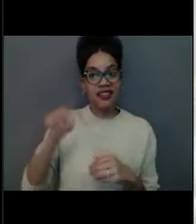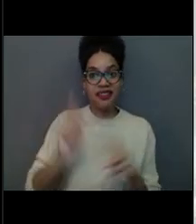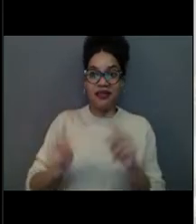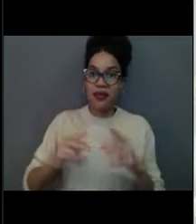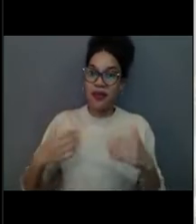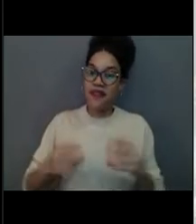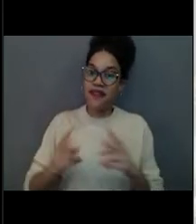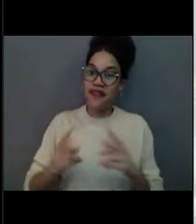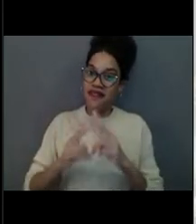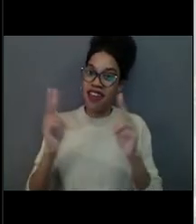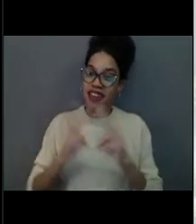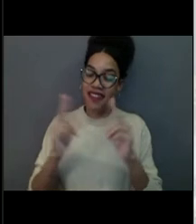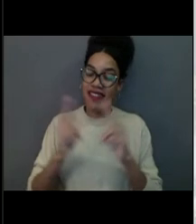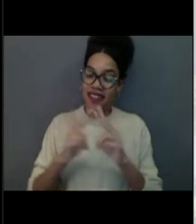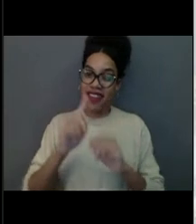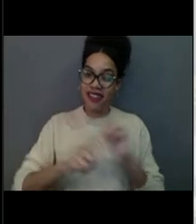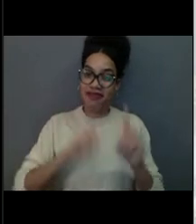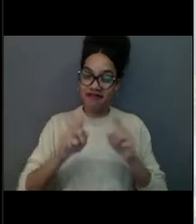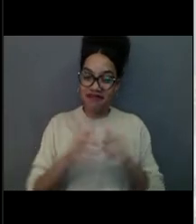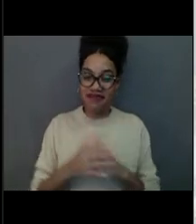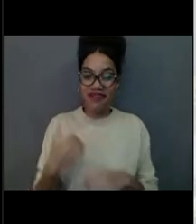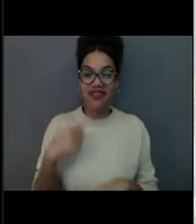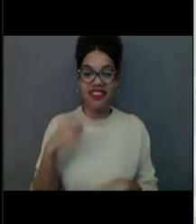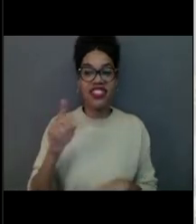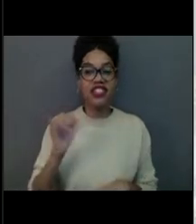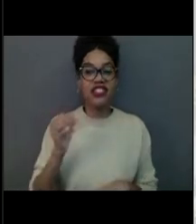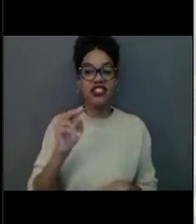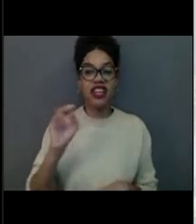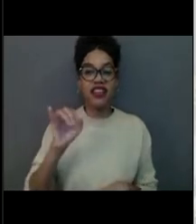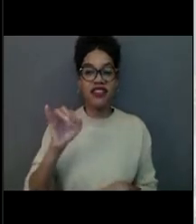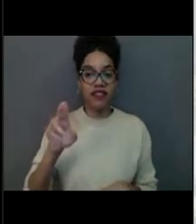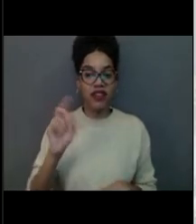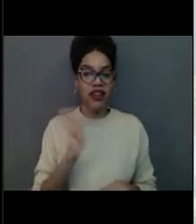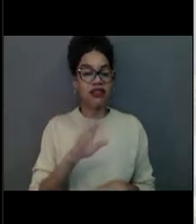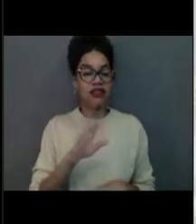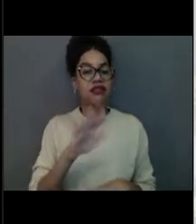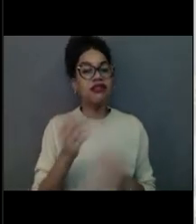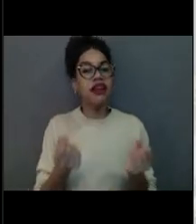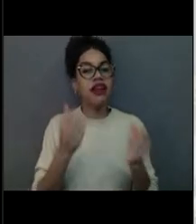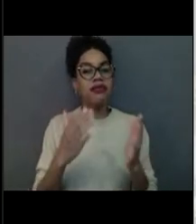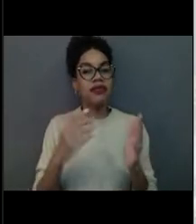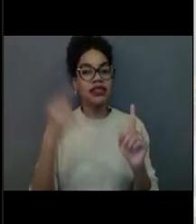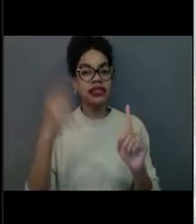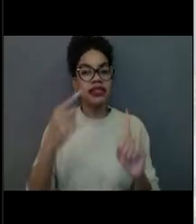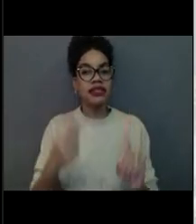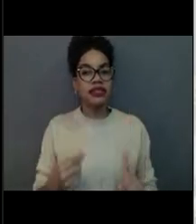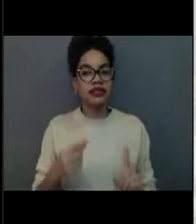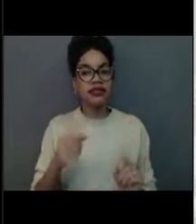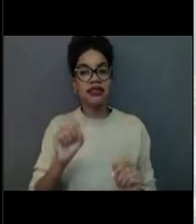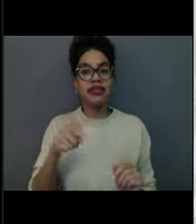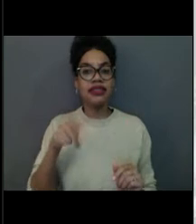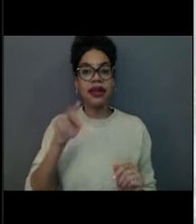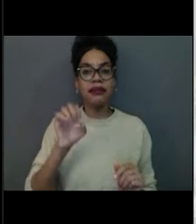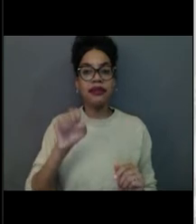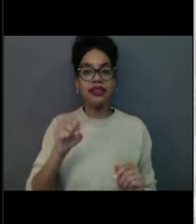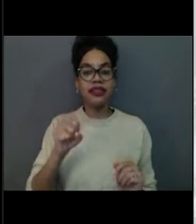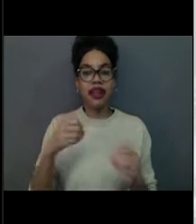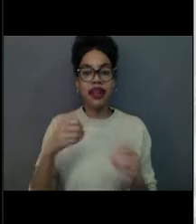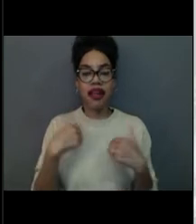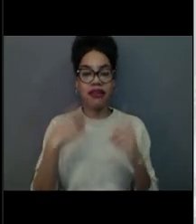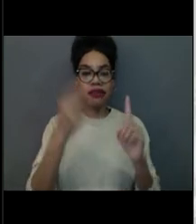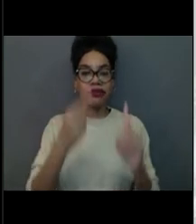So this question comes from Jennifer. How many steps are there? I know you're going to get and do an